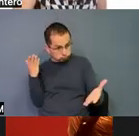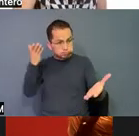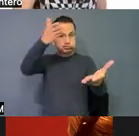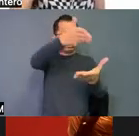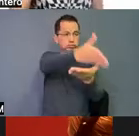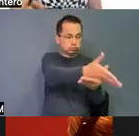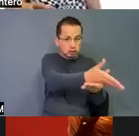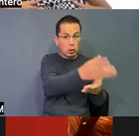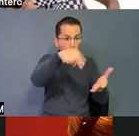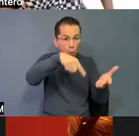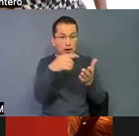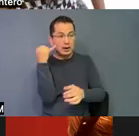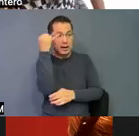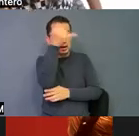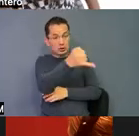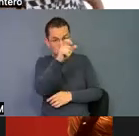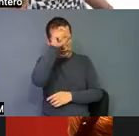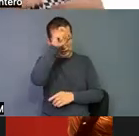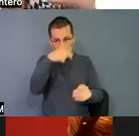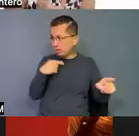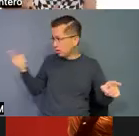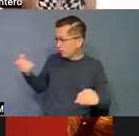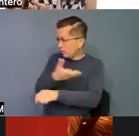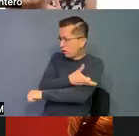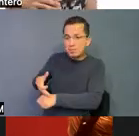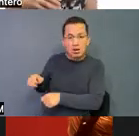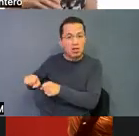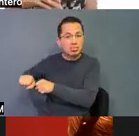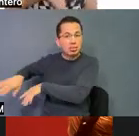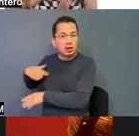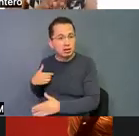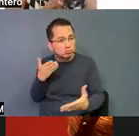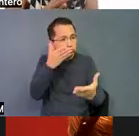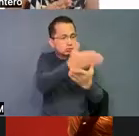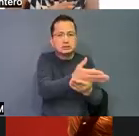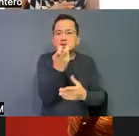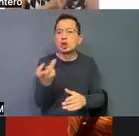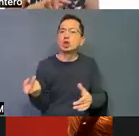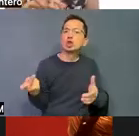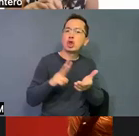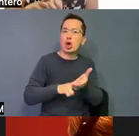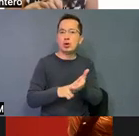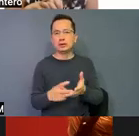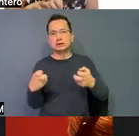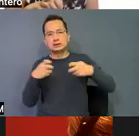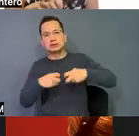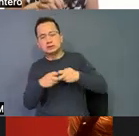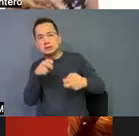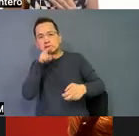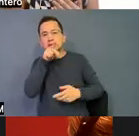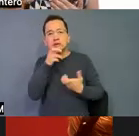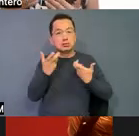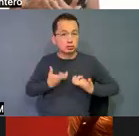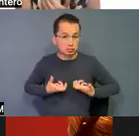with. So the risk that you are now facing is, first of all, burnout, which is